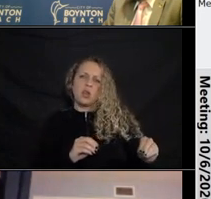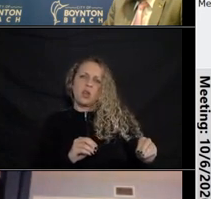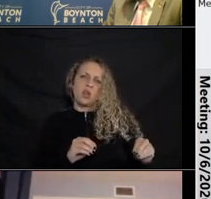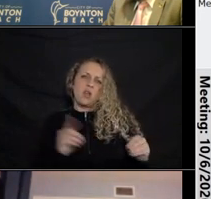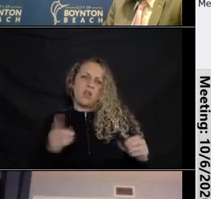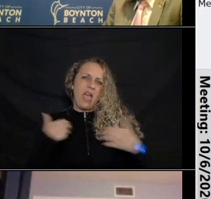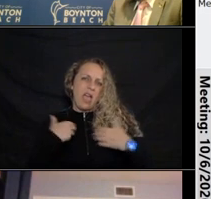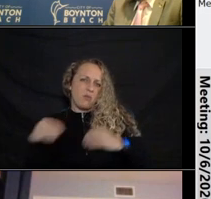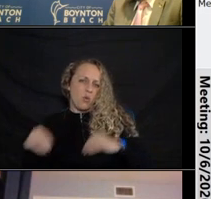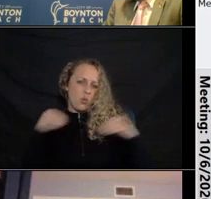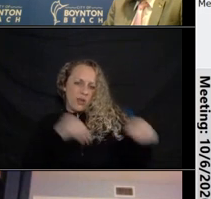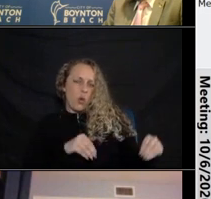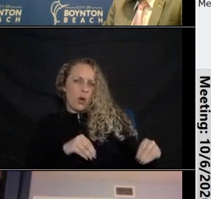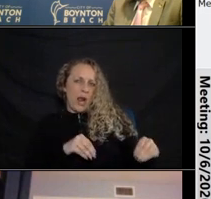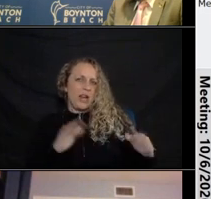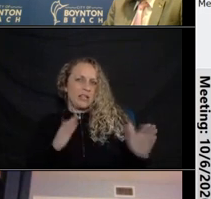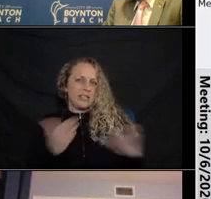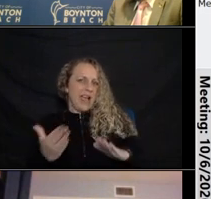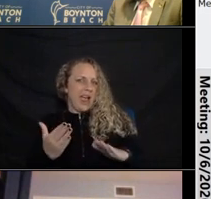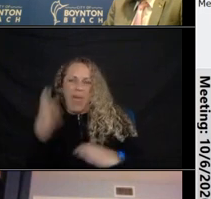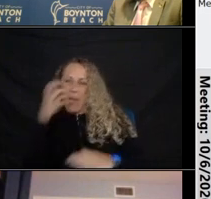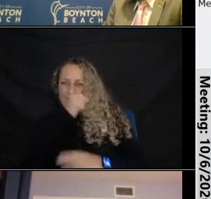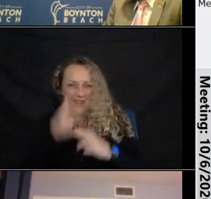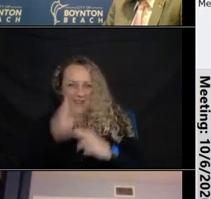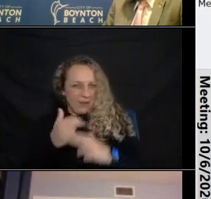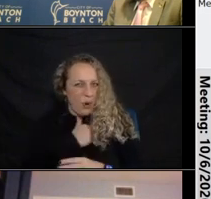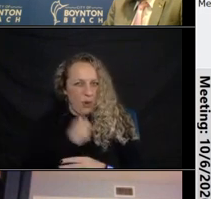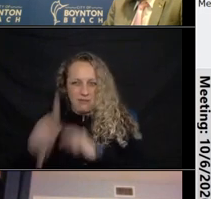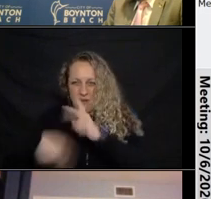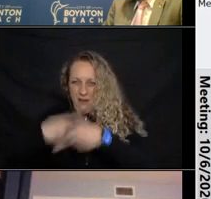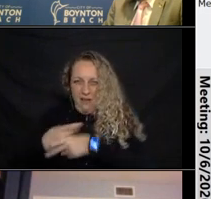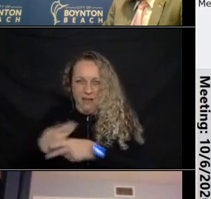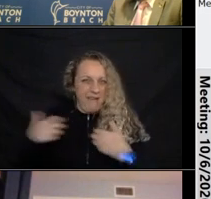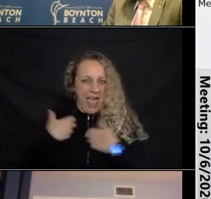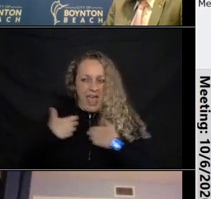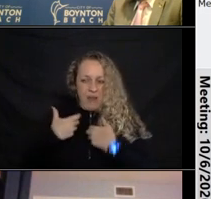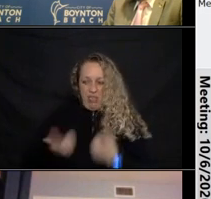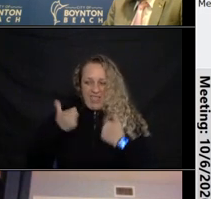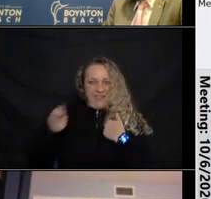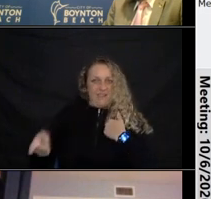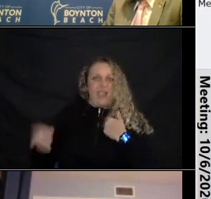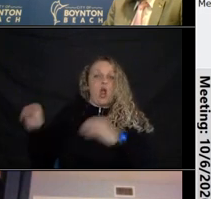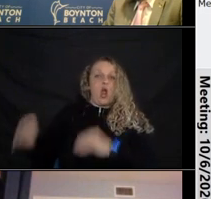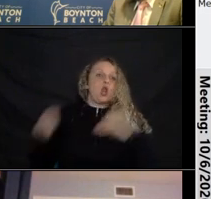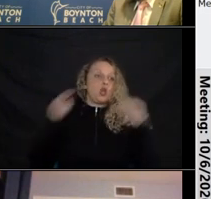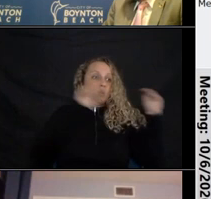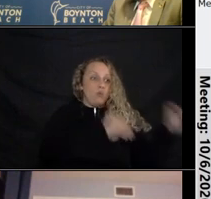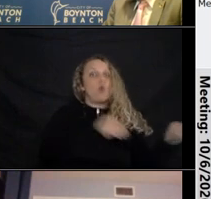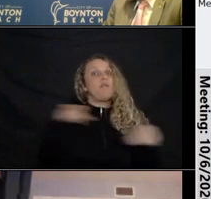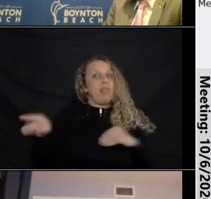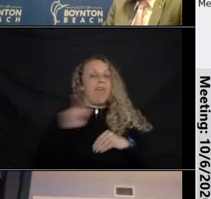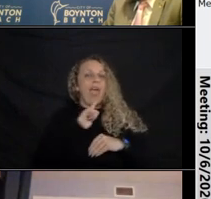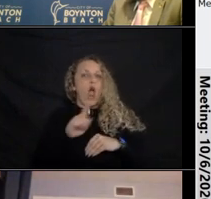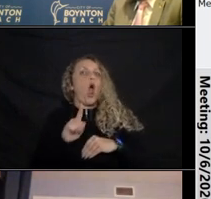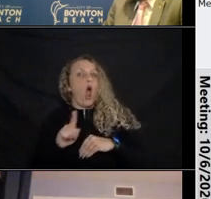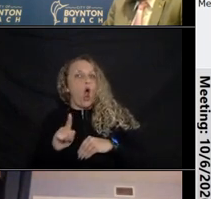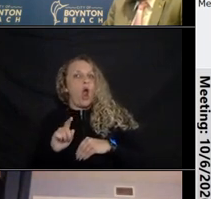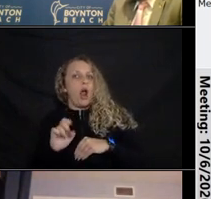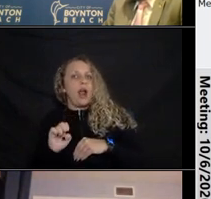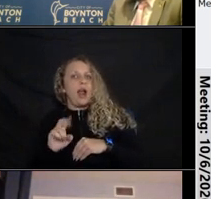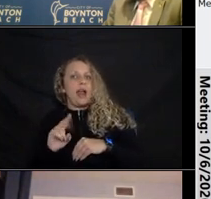relocated died. And I think that's a crime considering that they are endangered species. Key